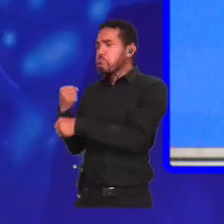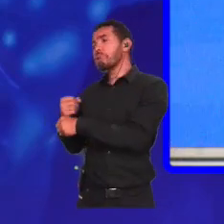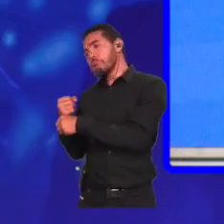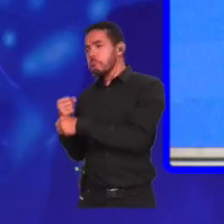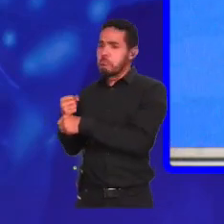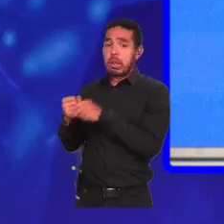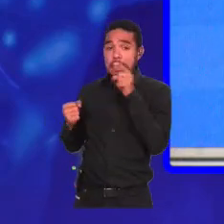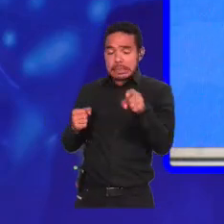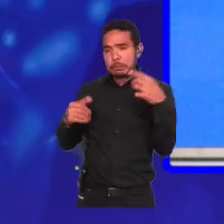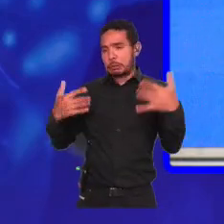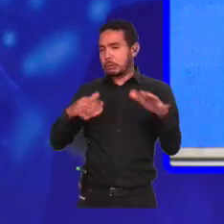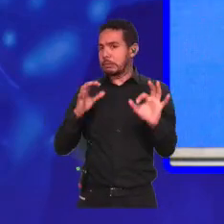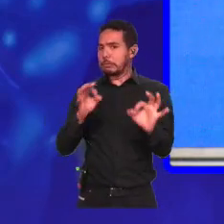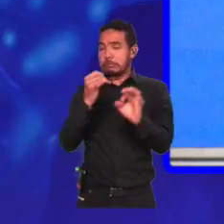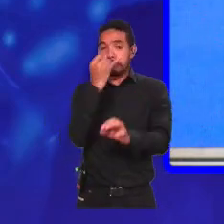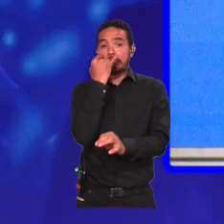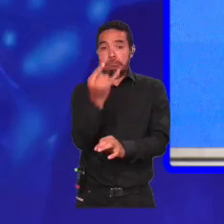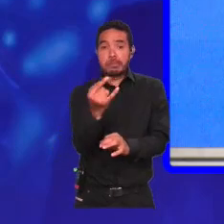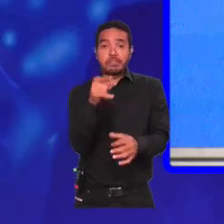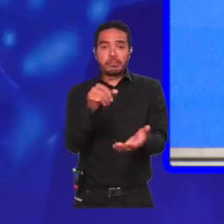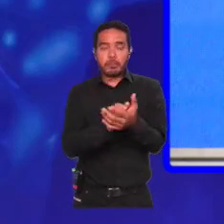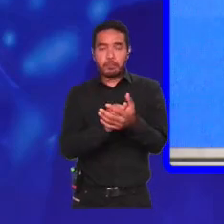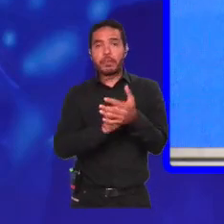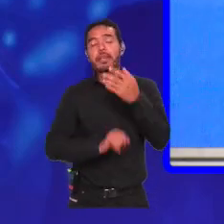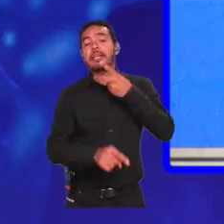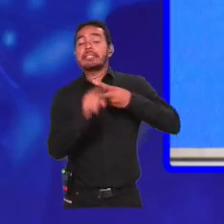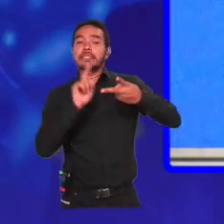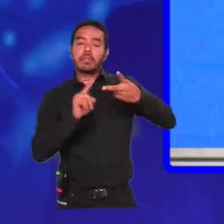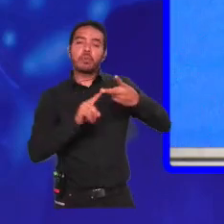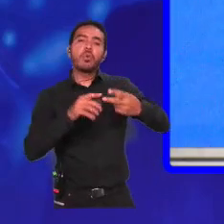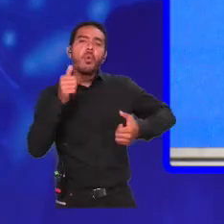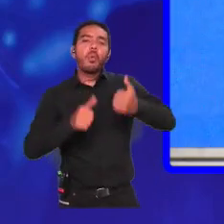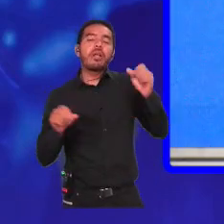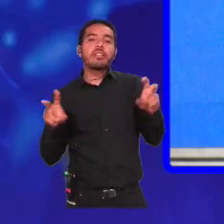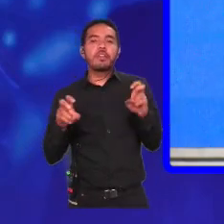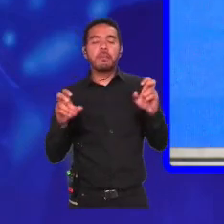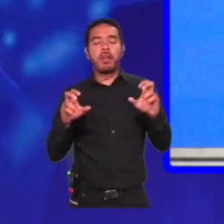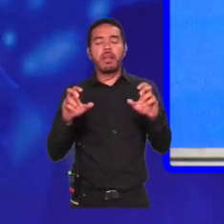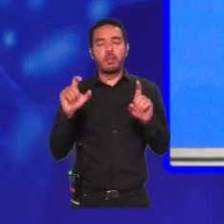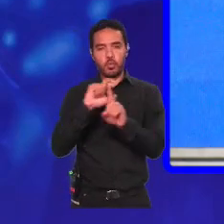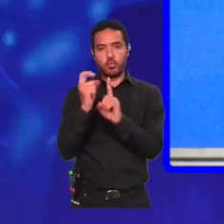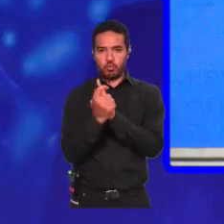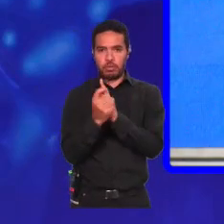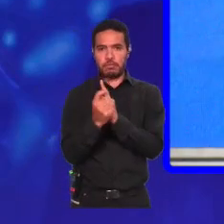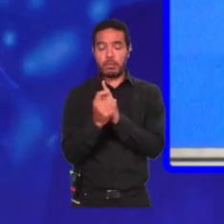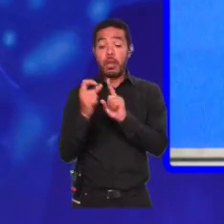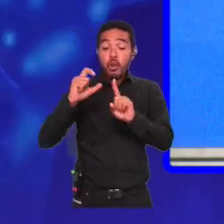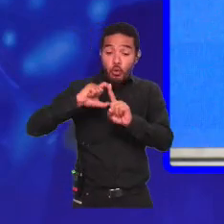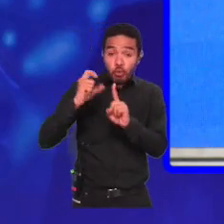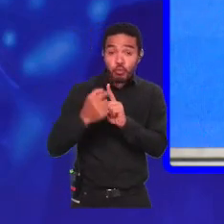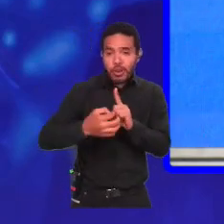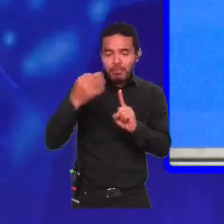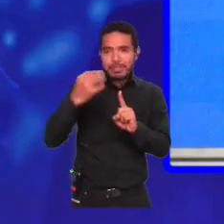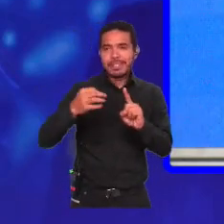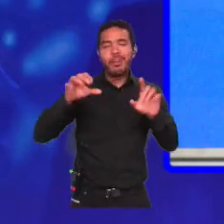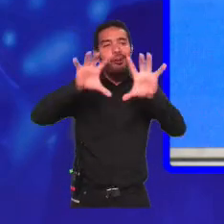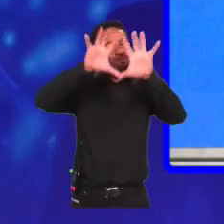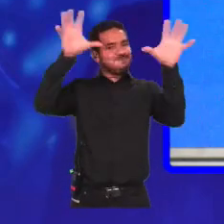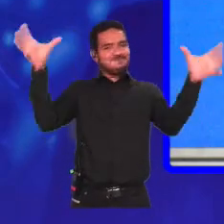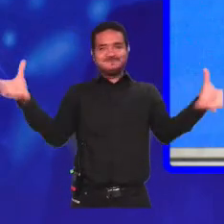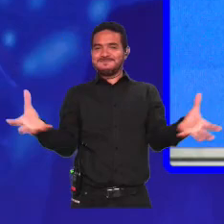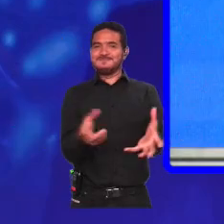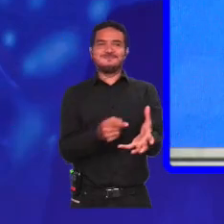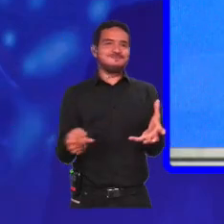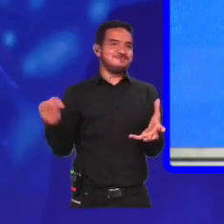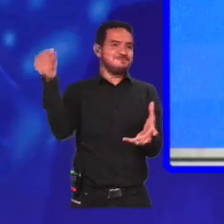very interesting. The second part about the culture is it is a truly global culture. We have a global workforce. We have folks